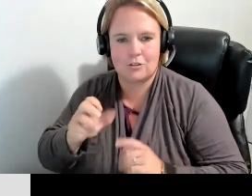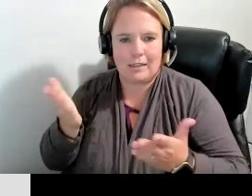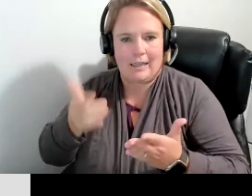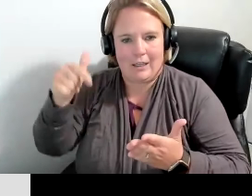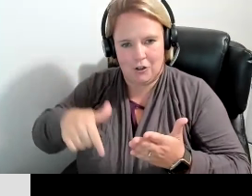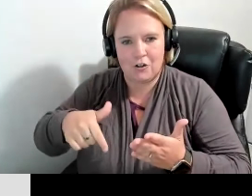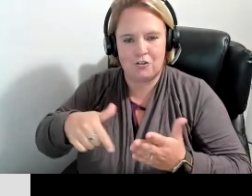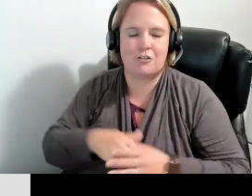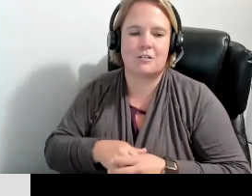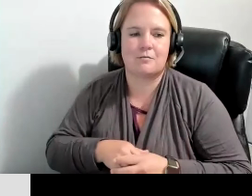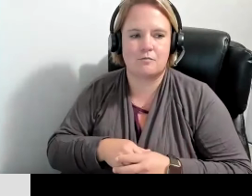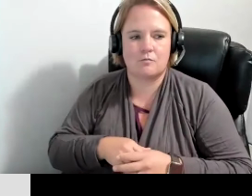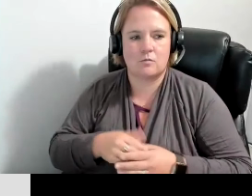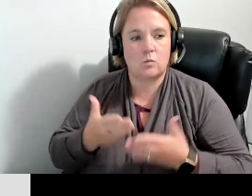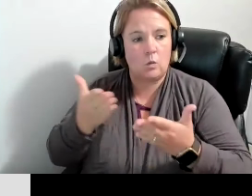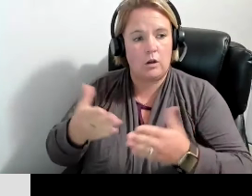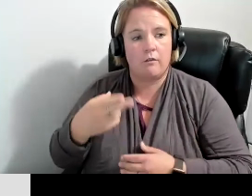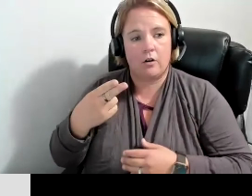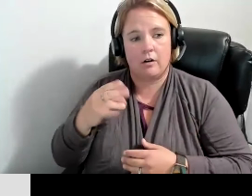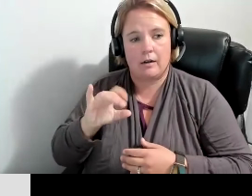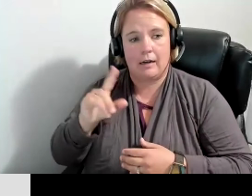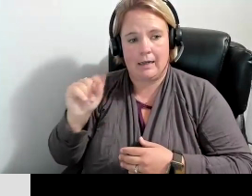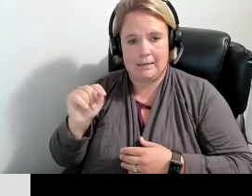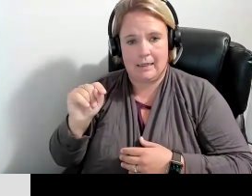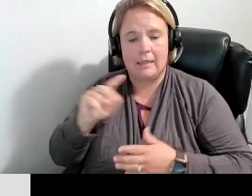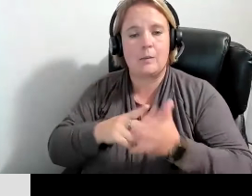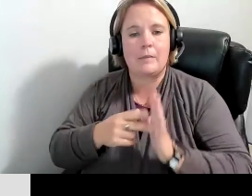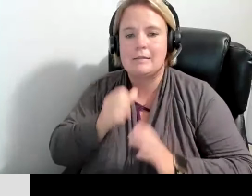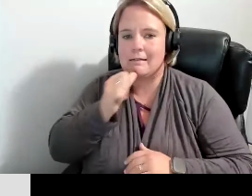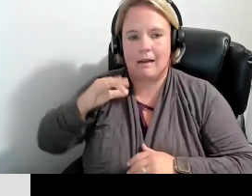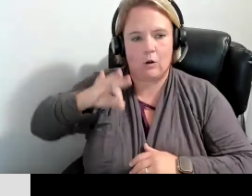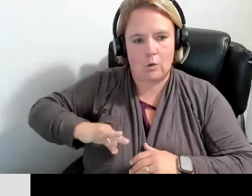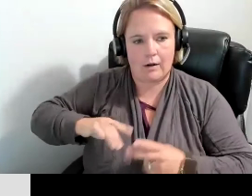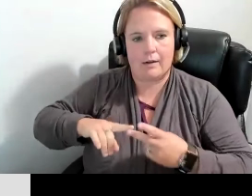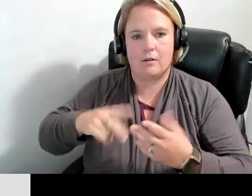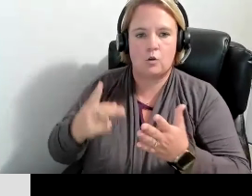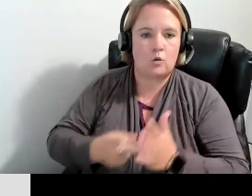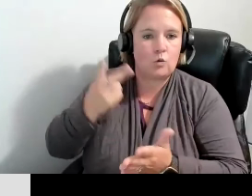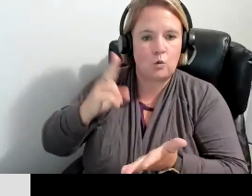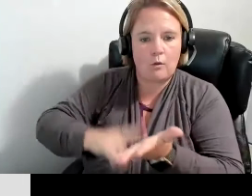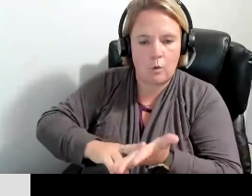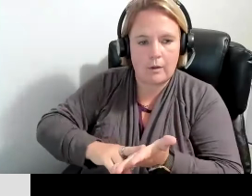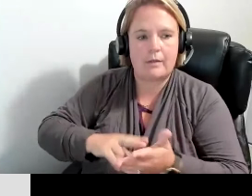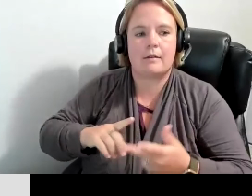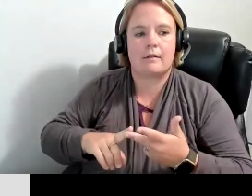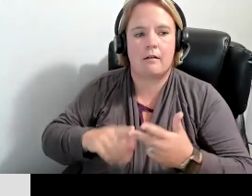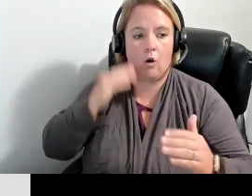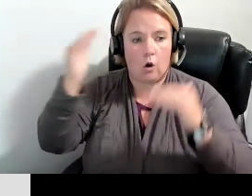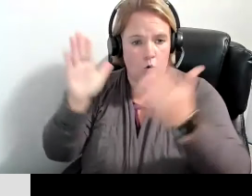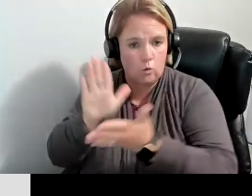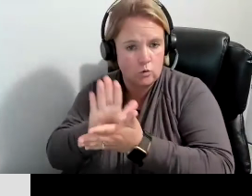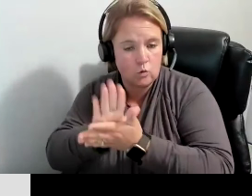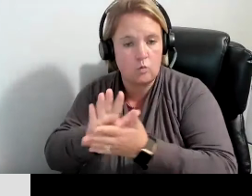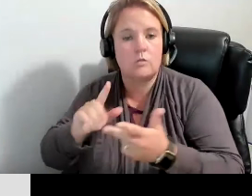We offer HiSET, non-credit courses, dual enrollment, adult schools, and out in the